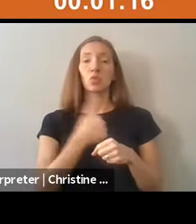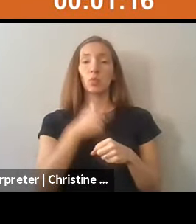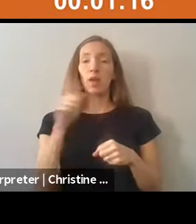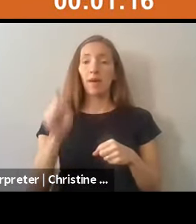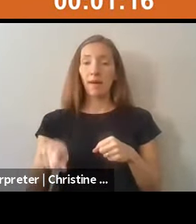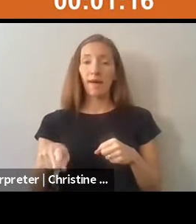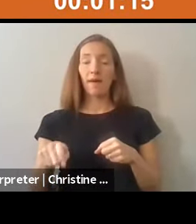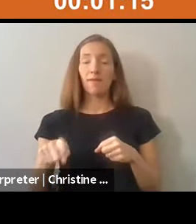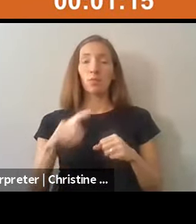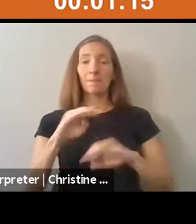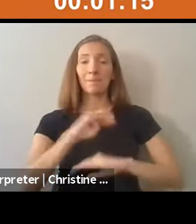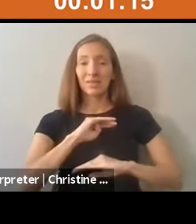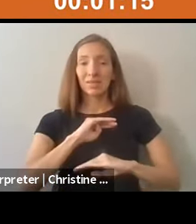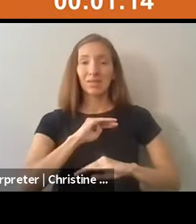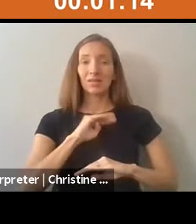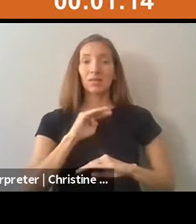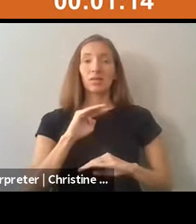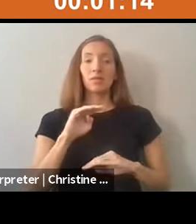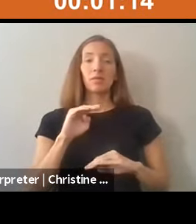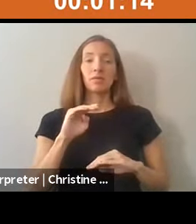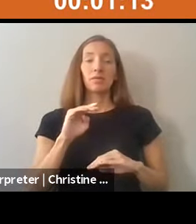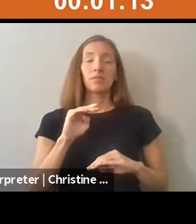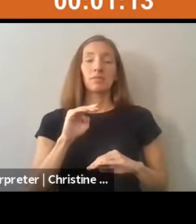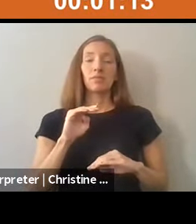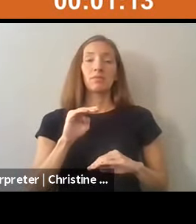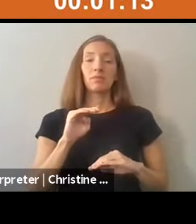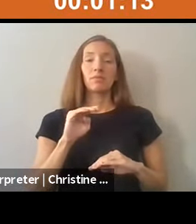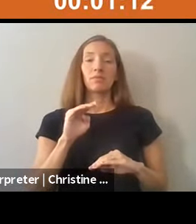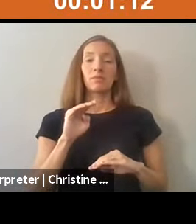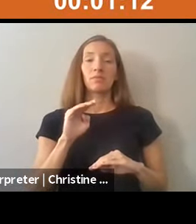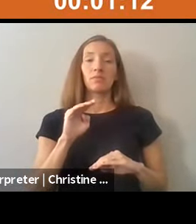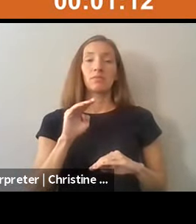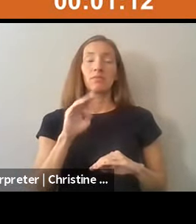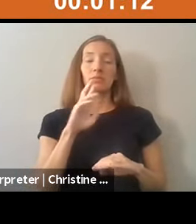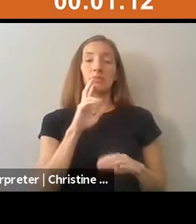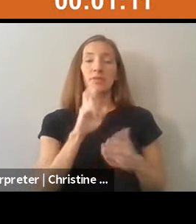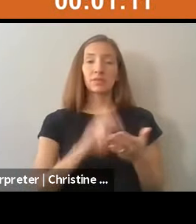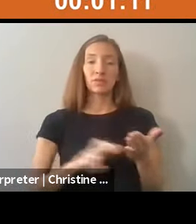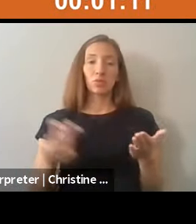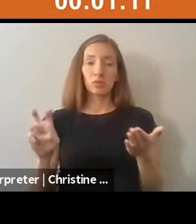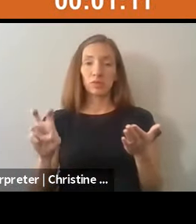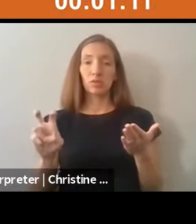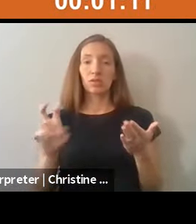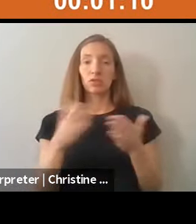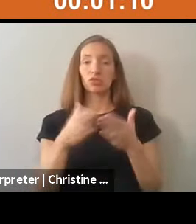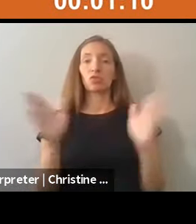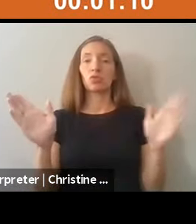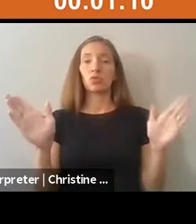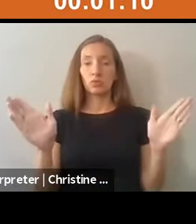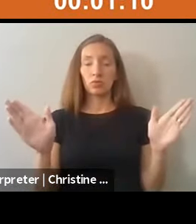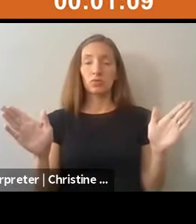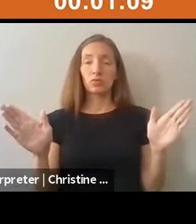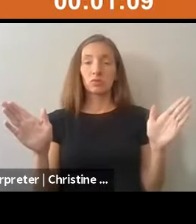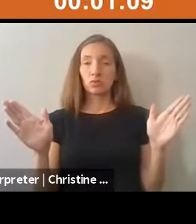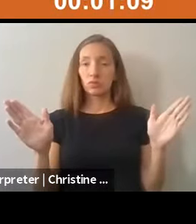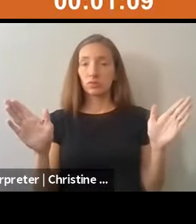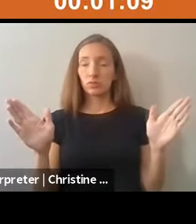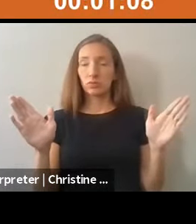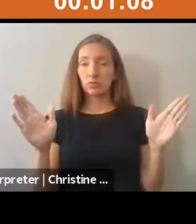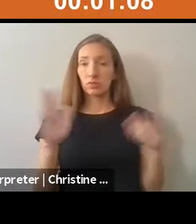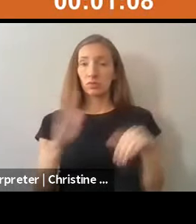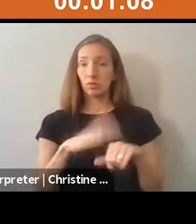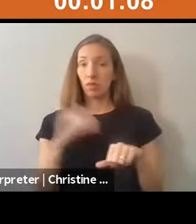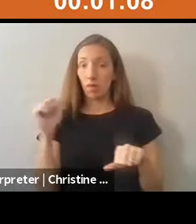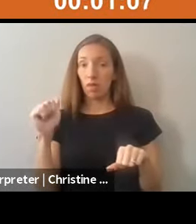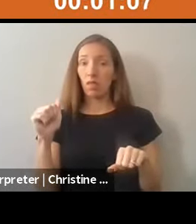be sure to build back better from the bottom up, from local to regional, global, where we work together to